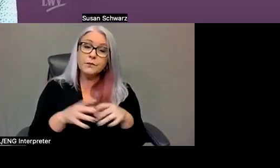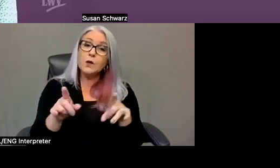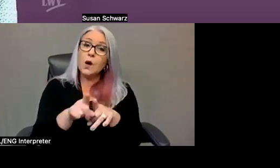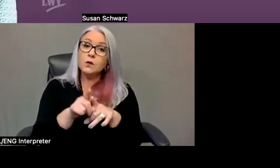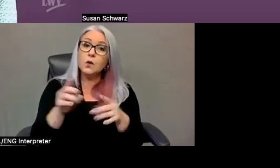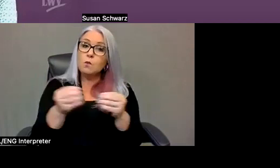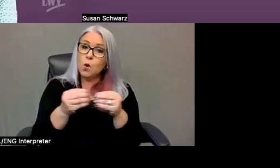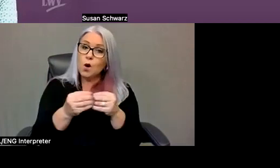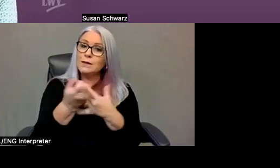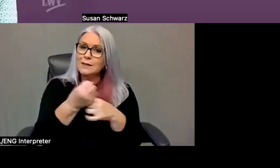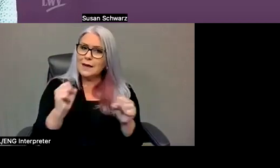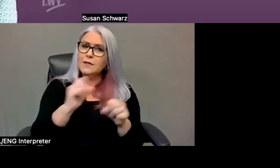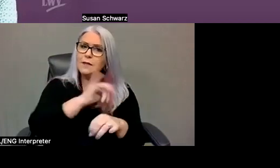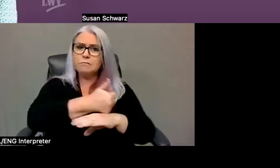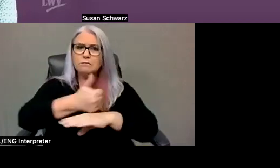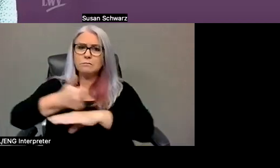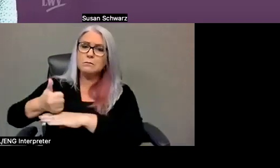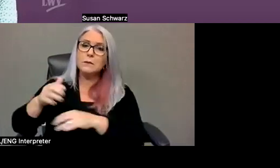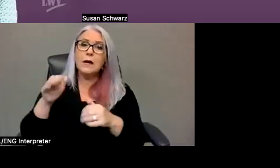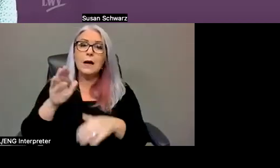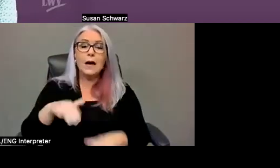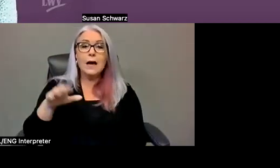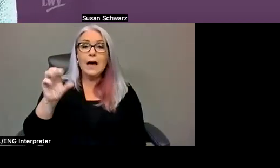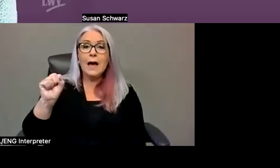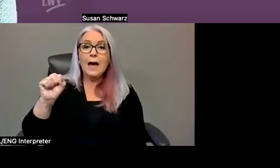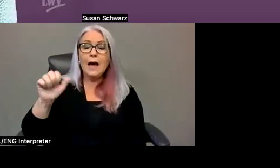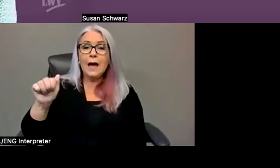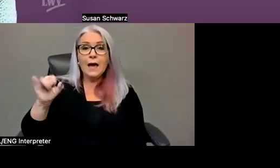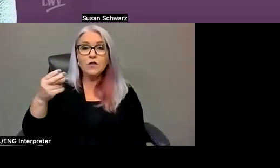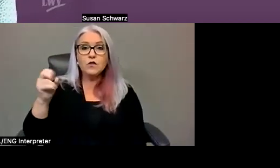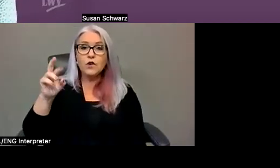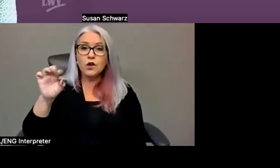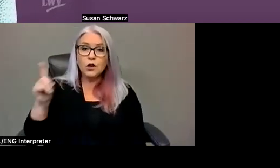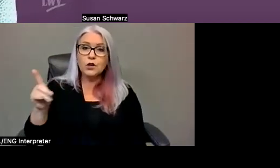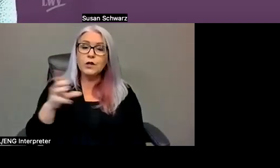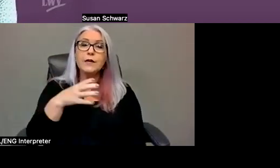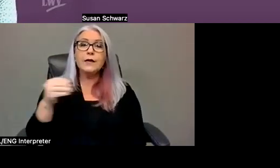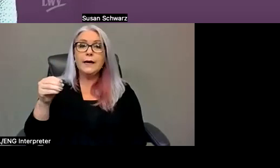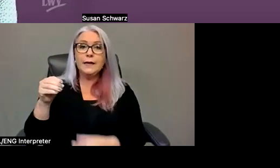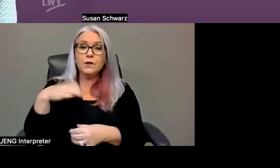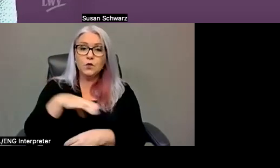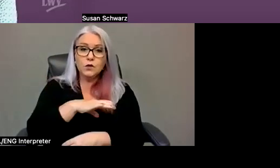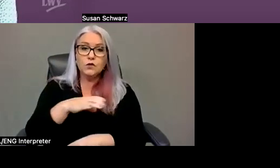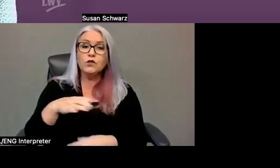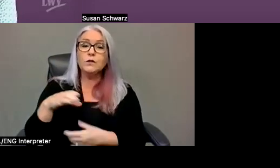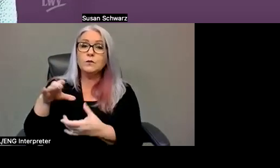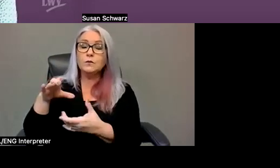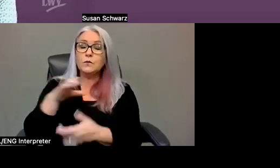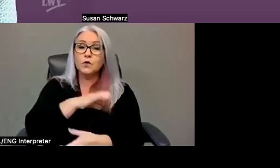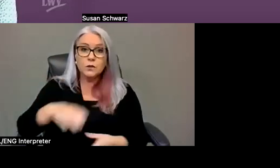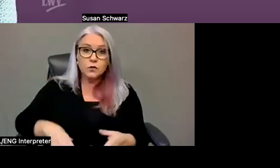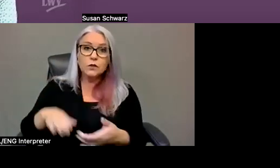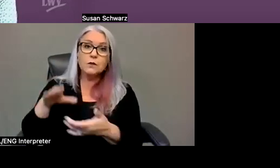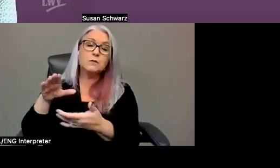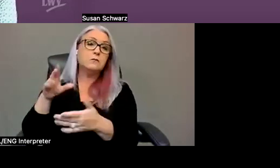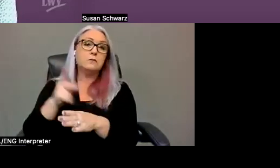Avenue is, where Walgreens is, and where Christian Preschool is. That area will have bump